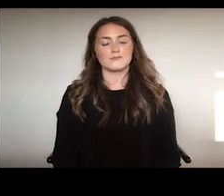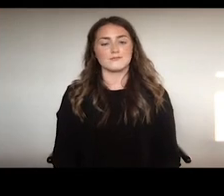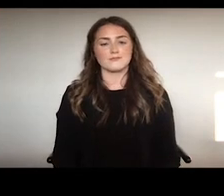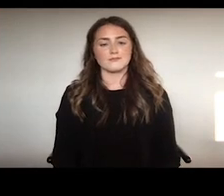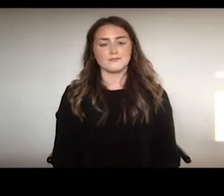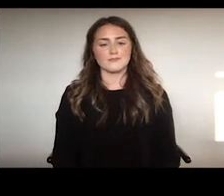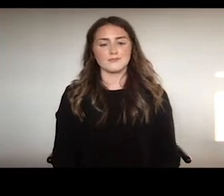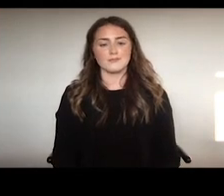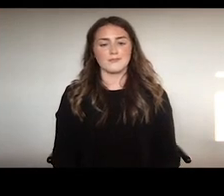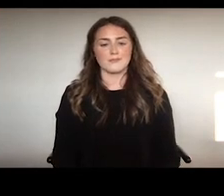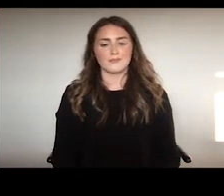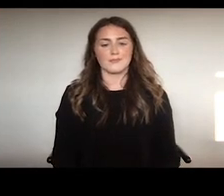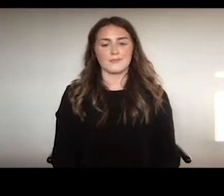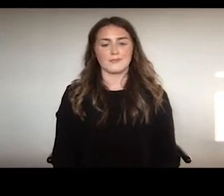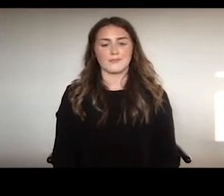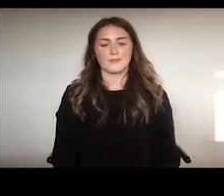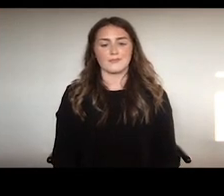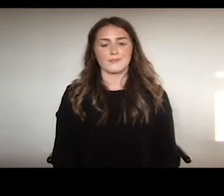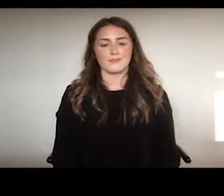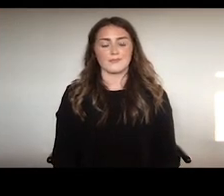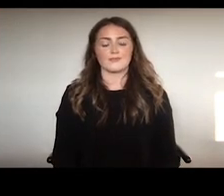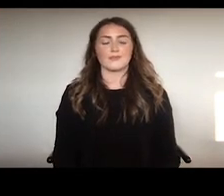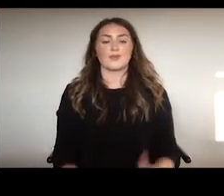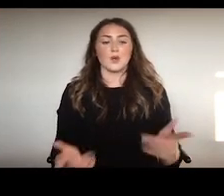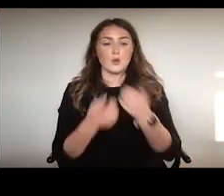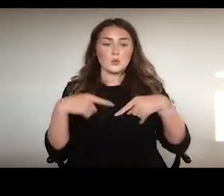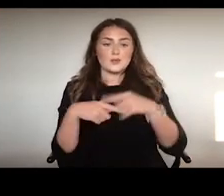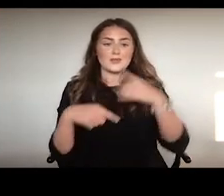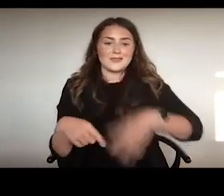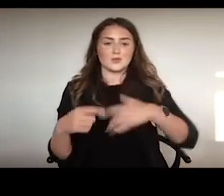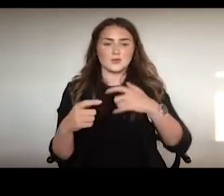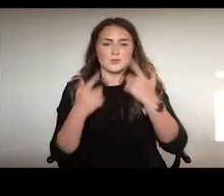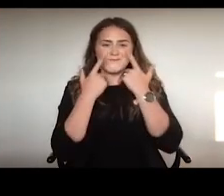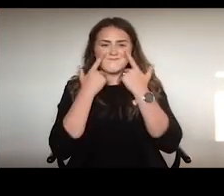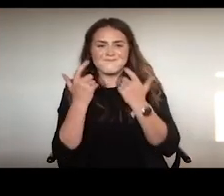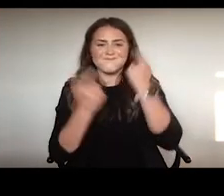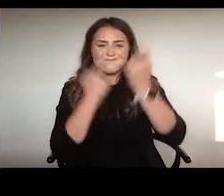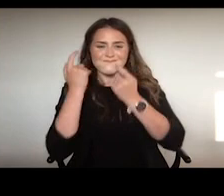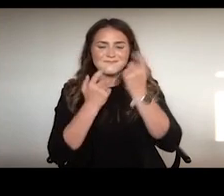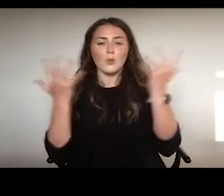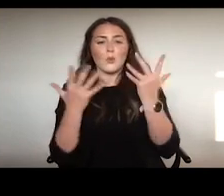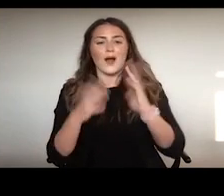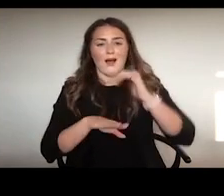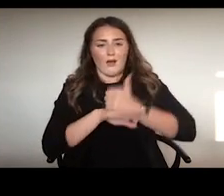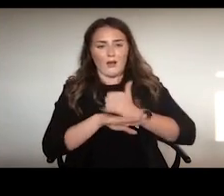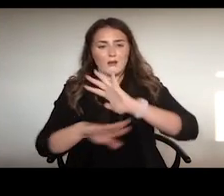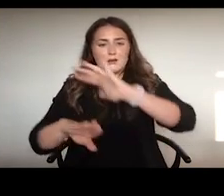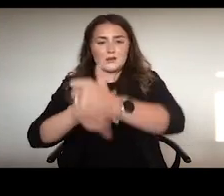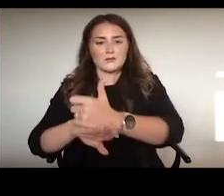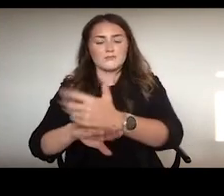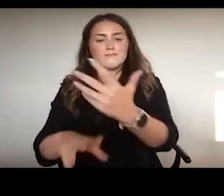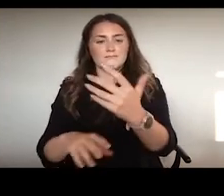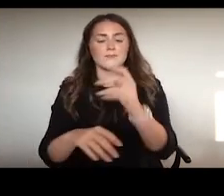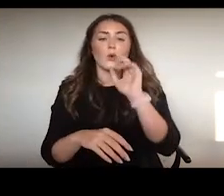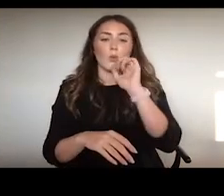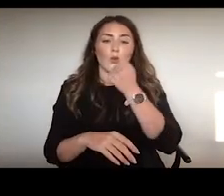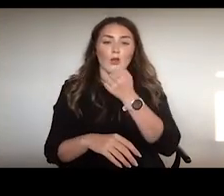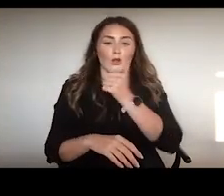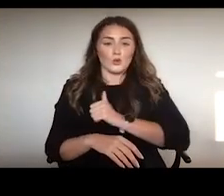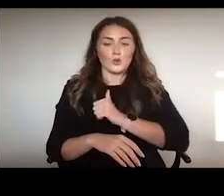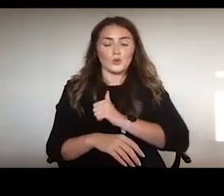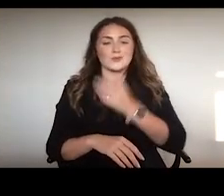visual impact of the project on the landscape. Visual impacts will be reduced by carefully considering the location and layout